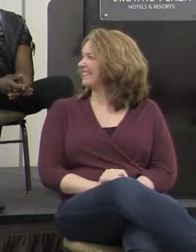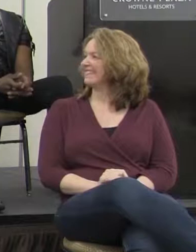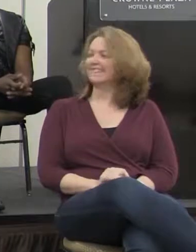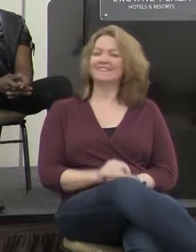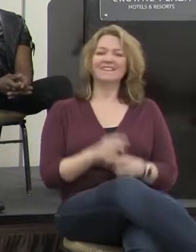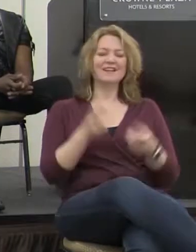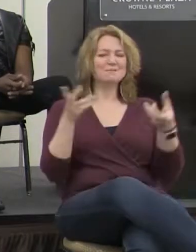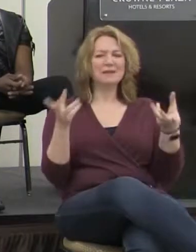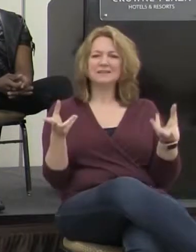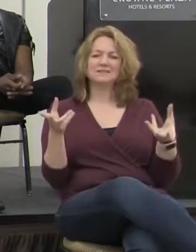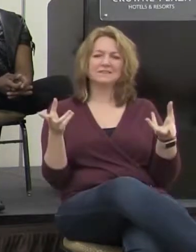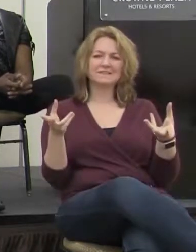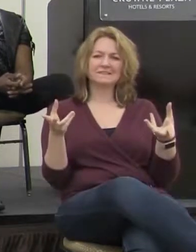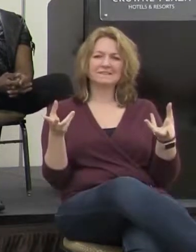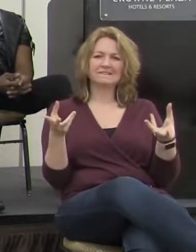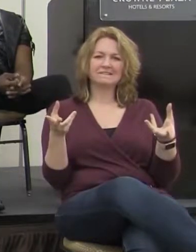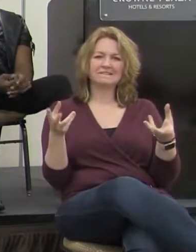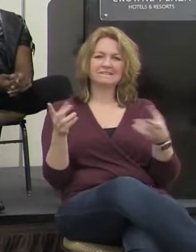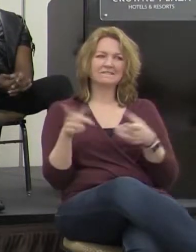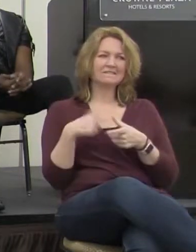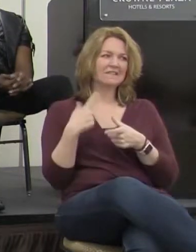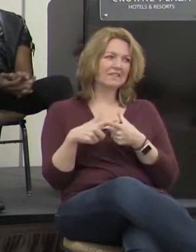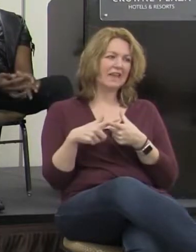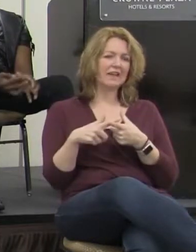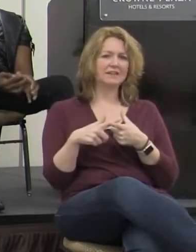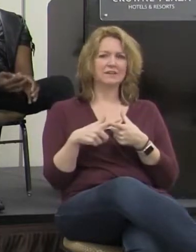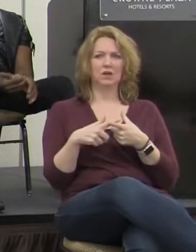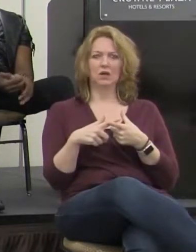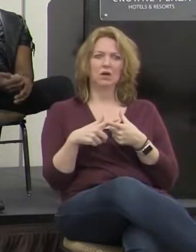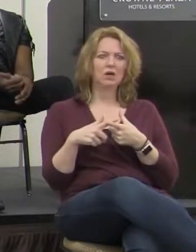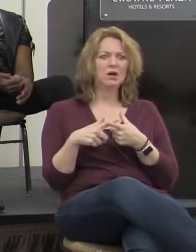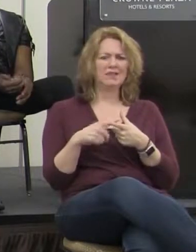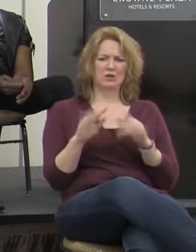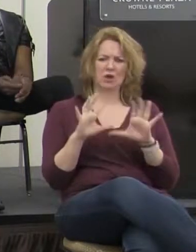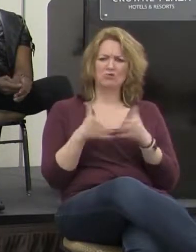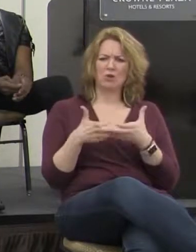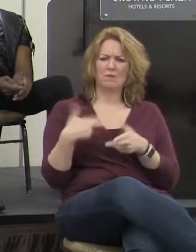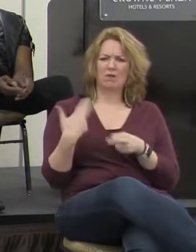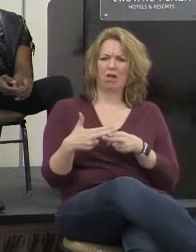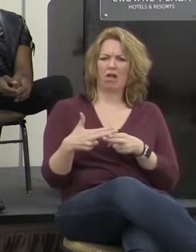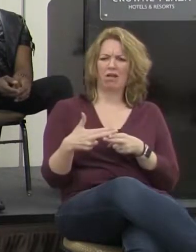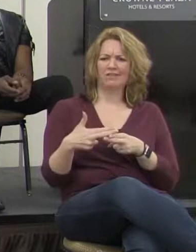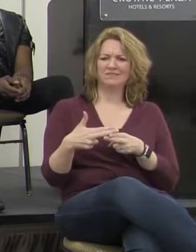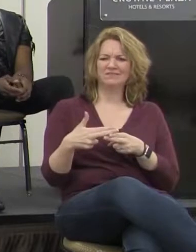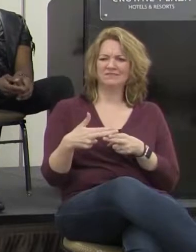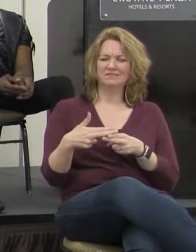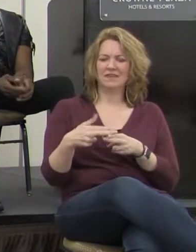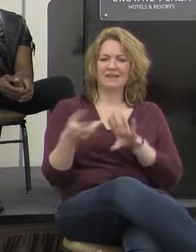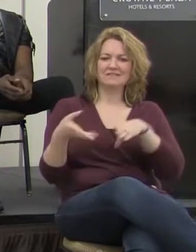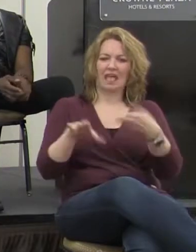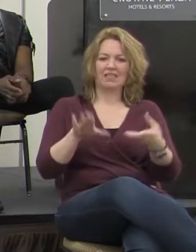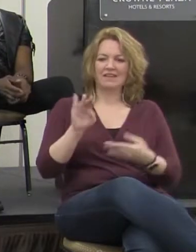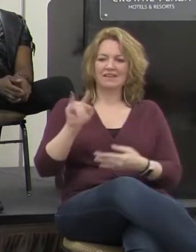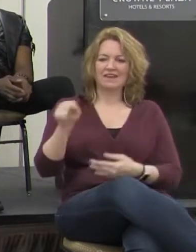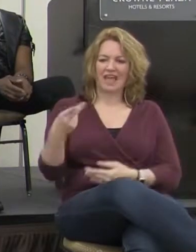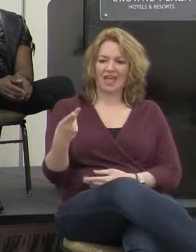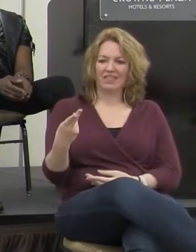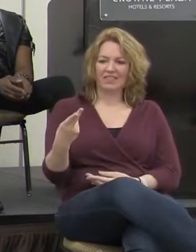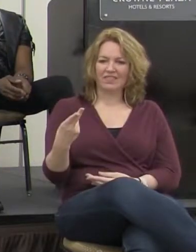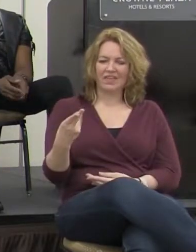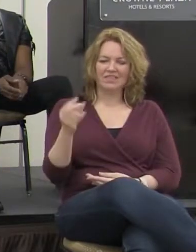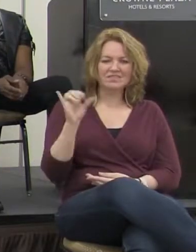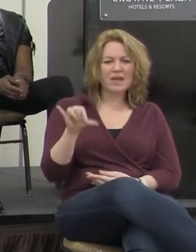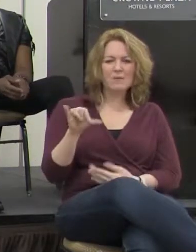But and then I find out that there was a group called Death, that was playing metal and